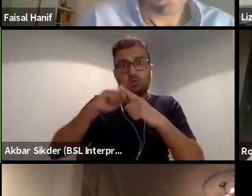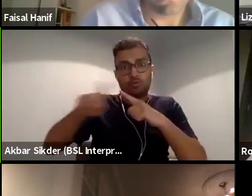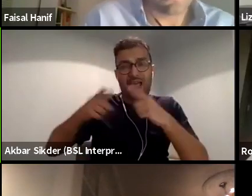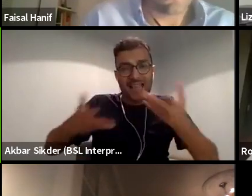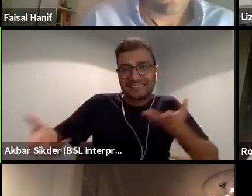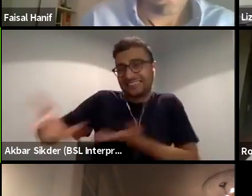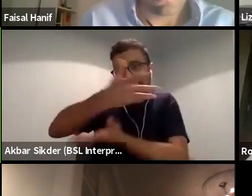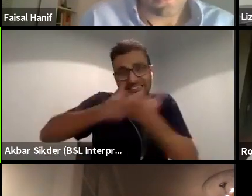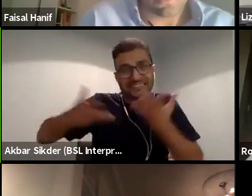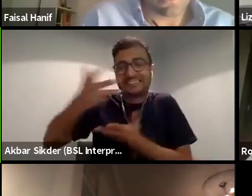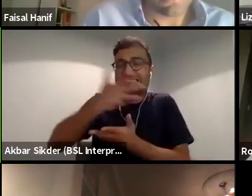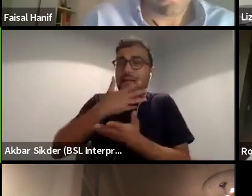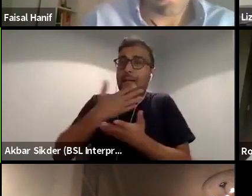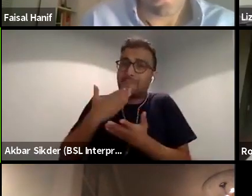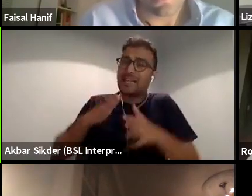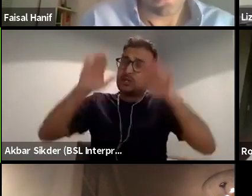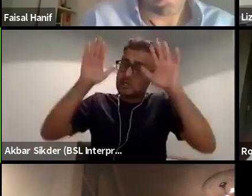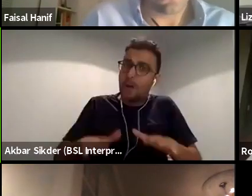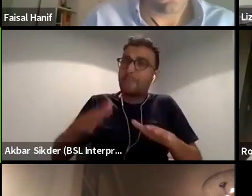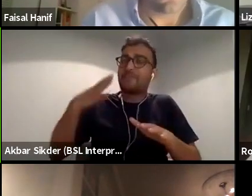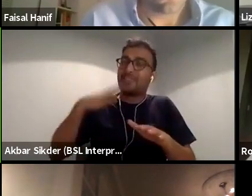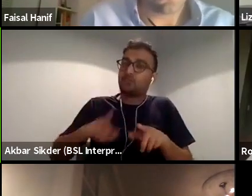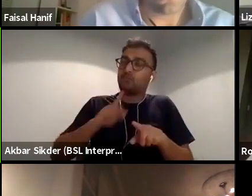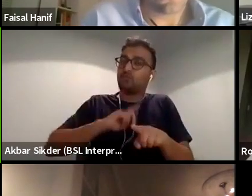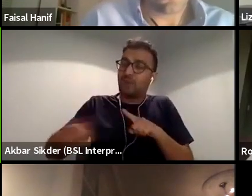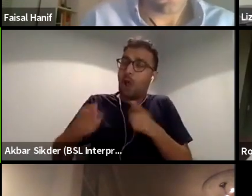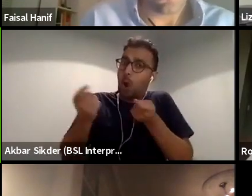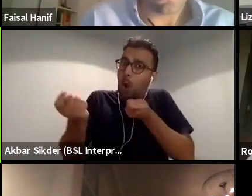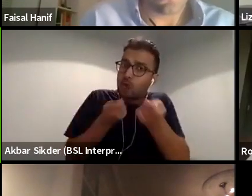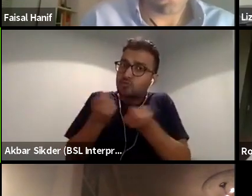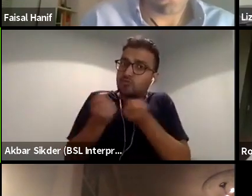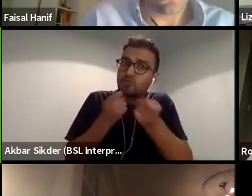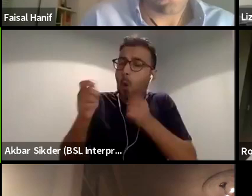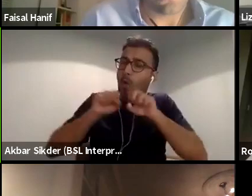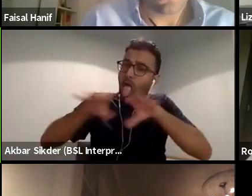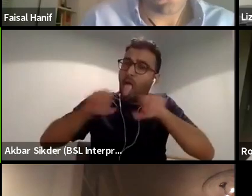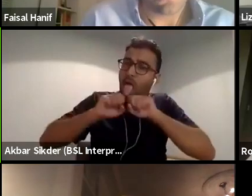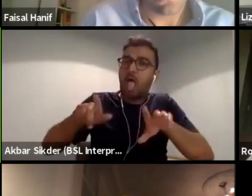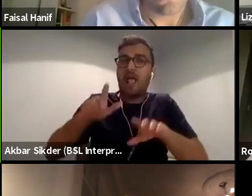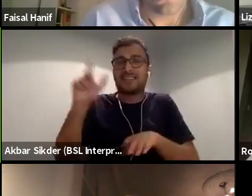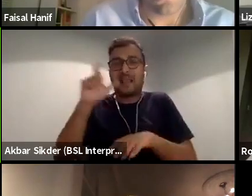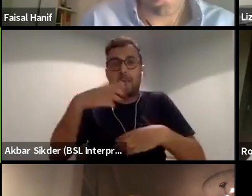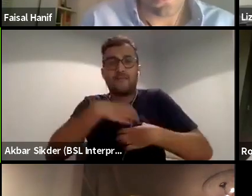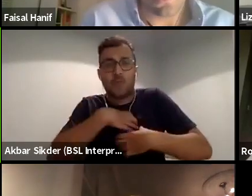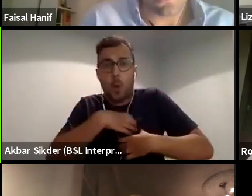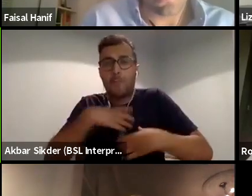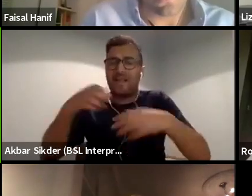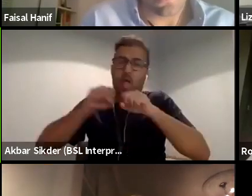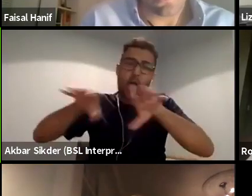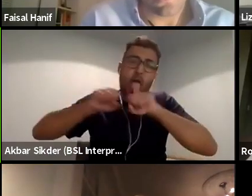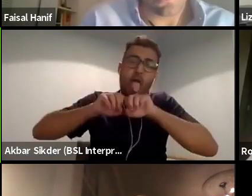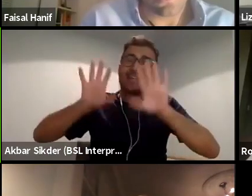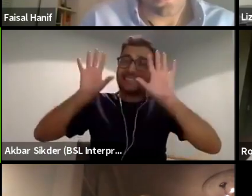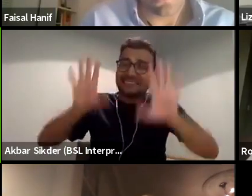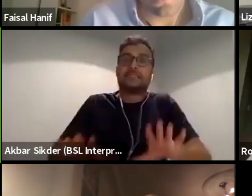say that it's had some limited success, but the issue is that the online territory